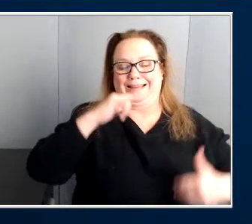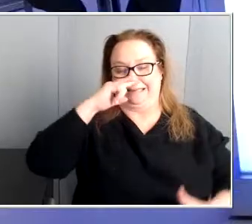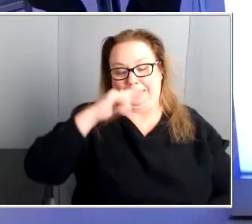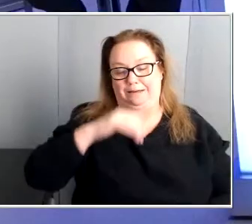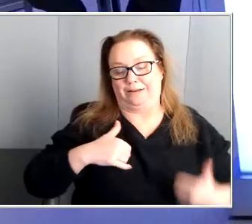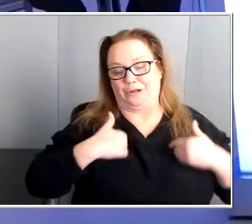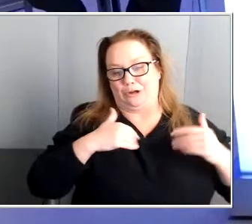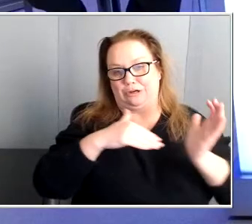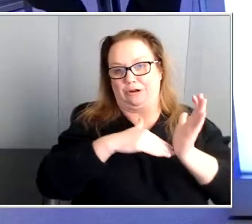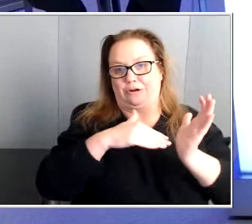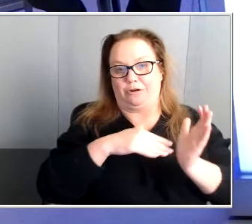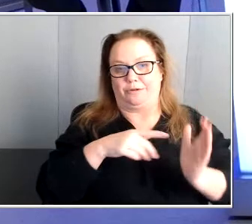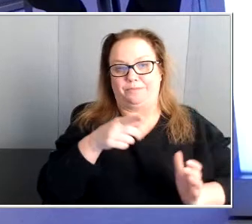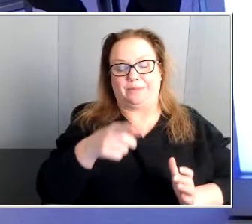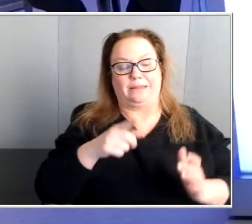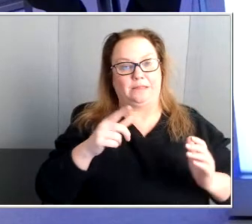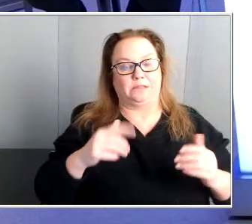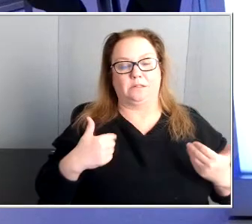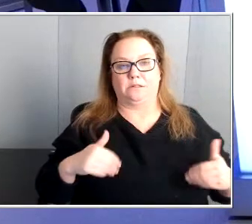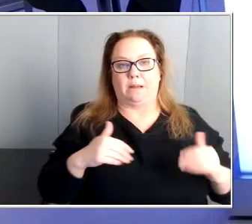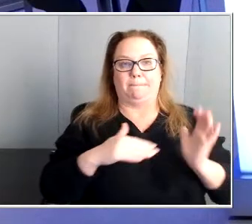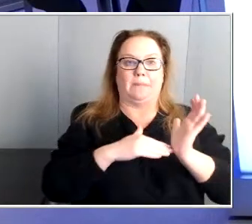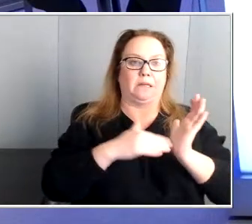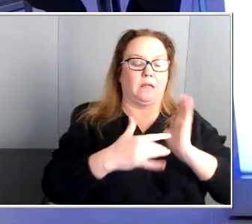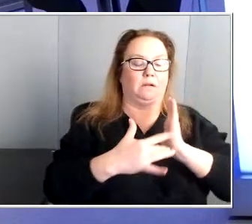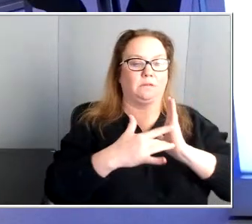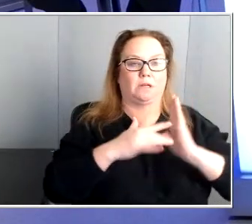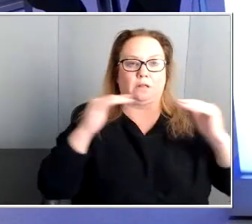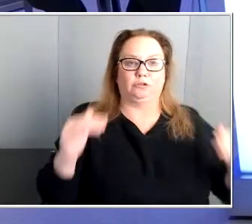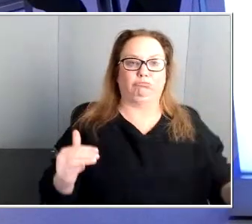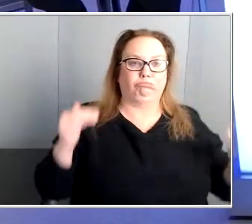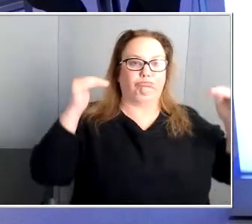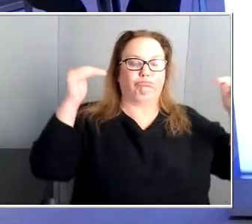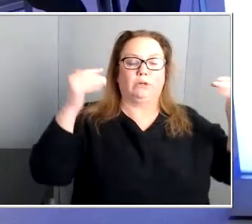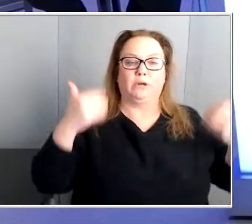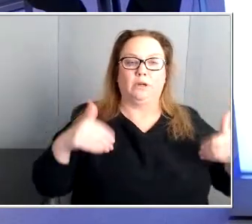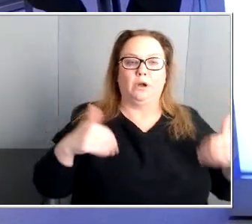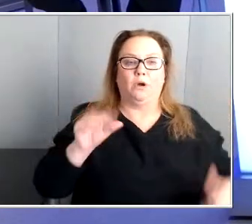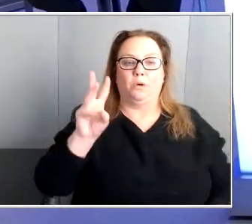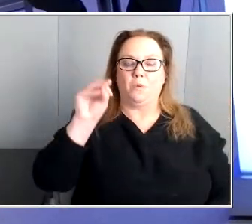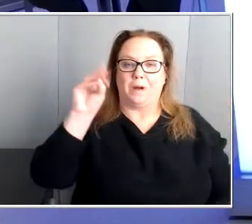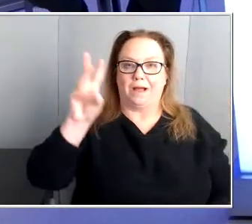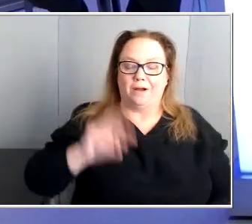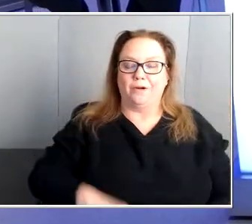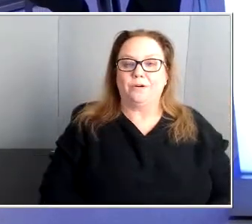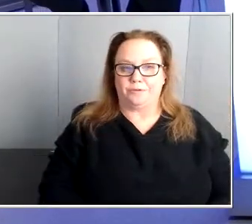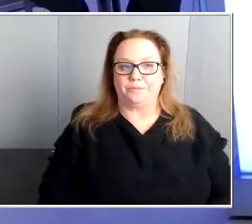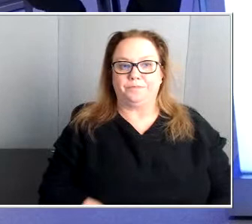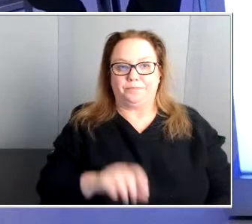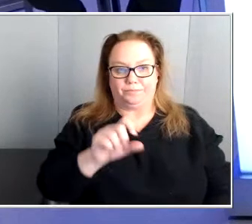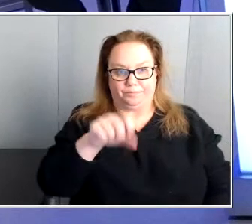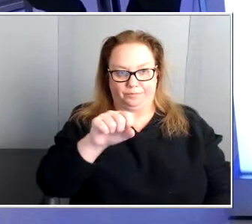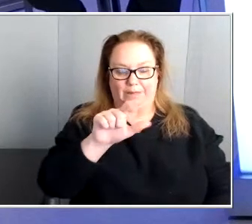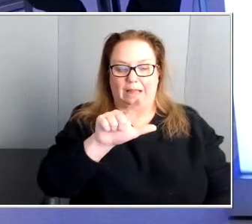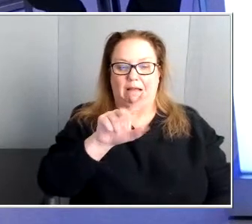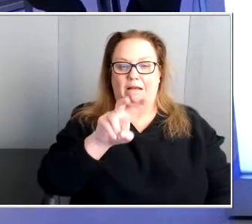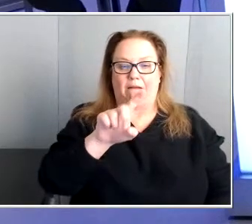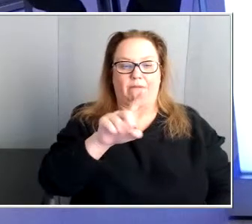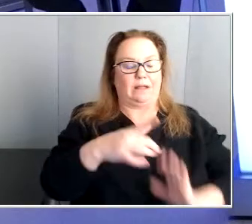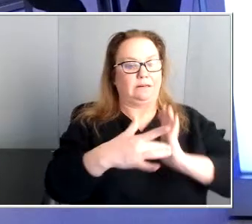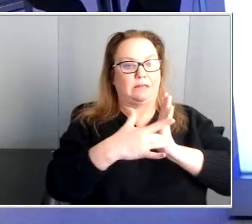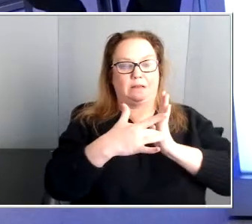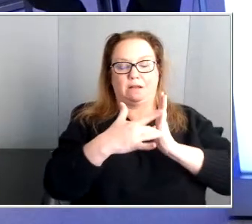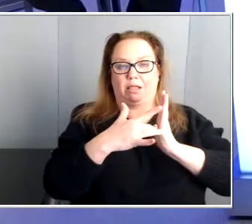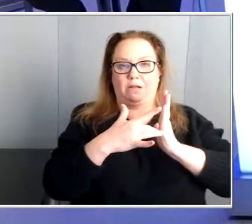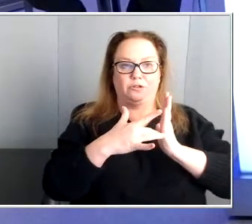is considerable advance, right? This is like the best thing ever. That's right, Dr. Stites. I mean, LVAD technology has come long